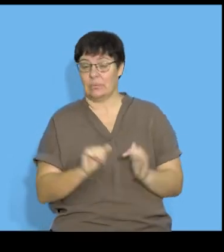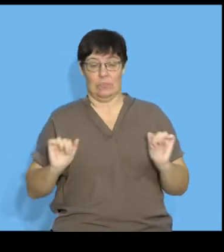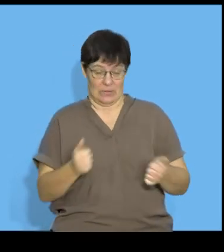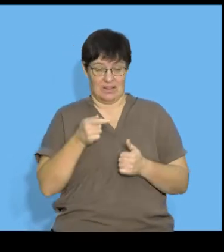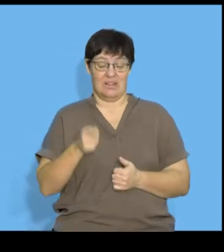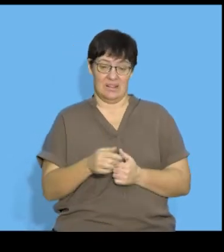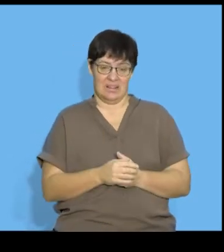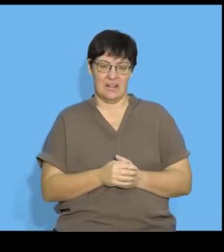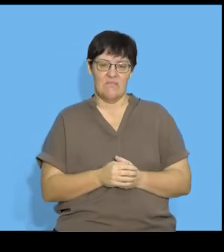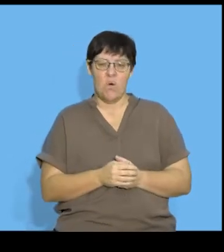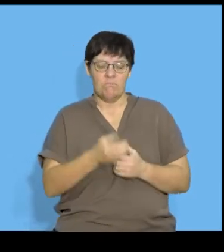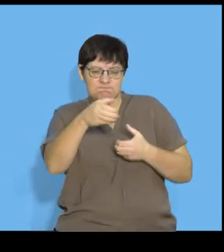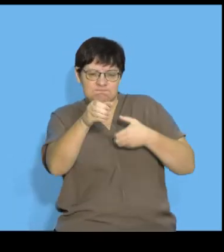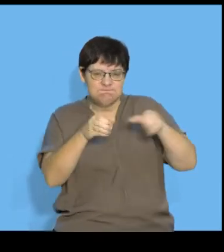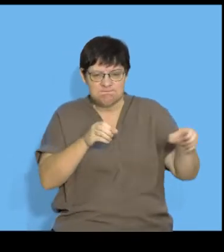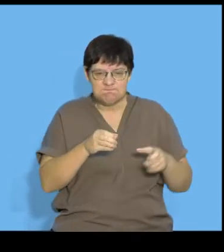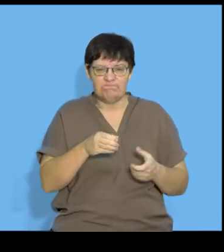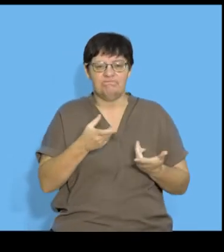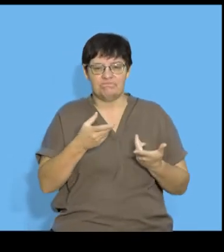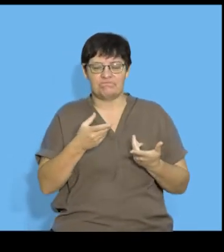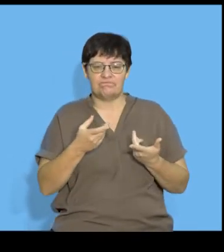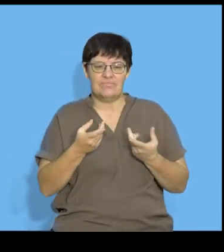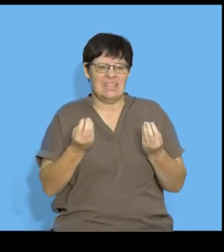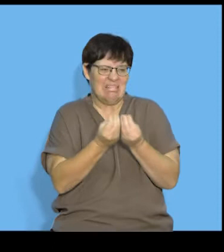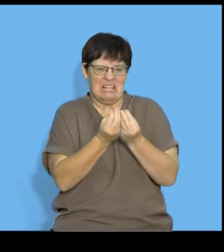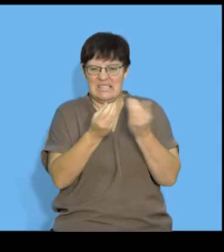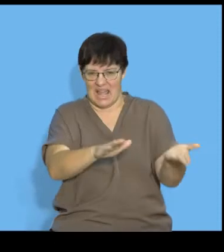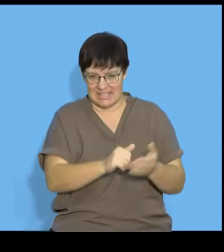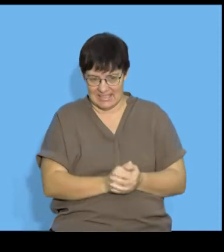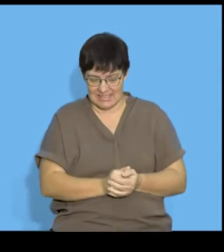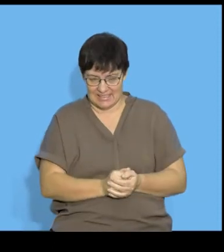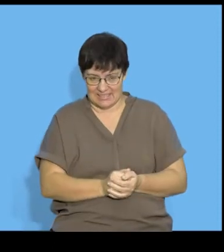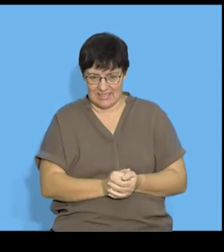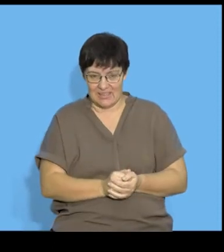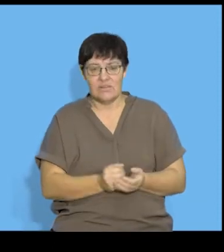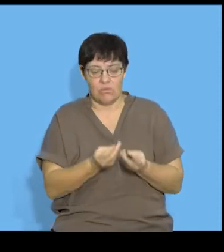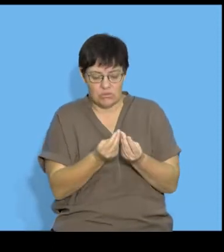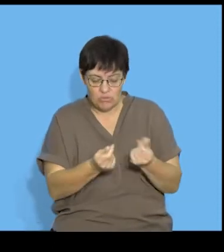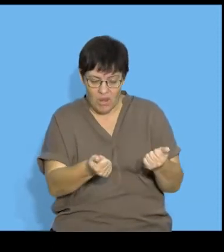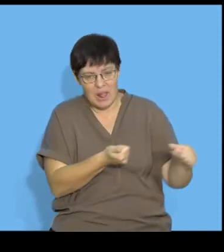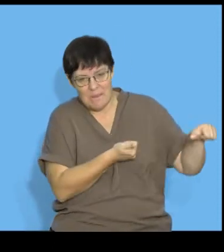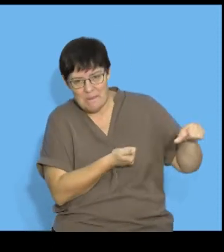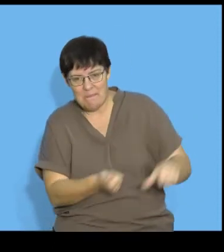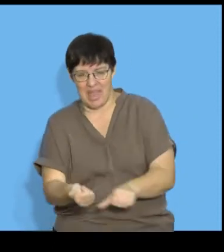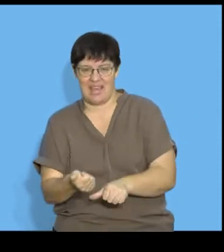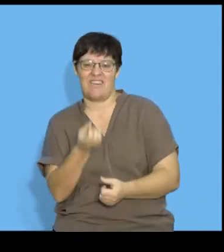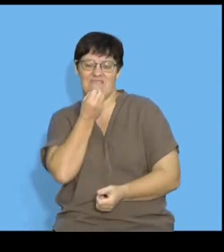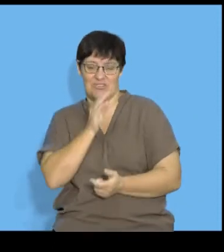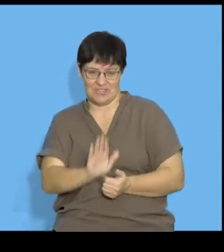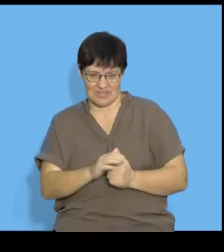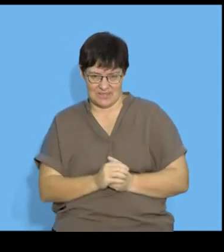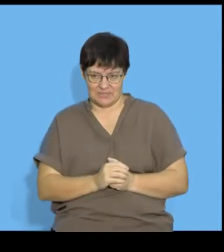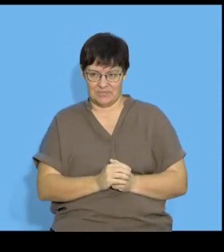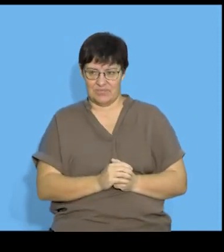for breaking down dead matter, returning all those nutrients to the soil. Let's have a look at their conditions,